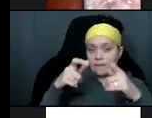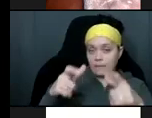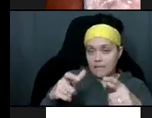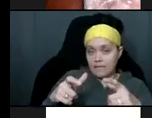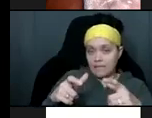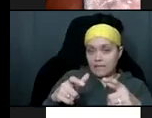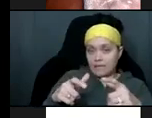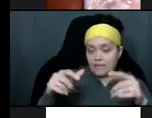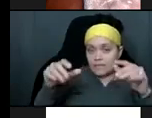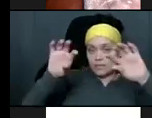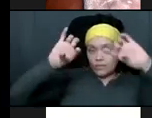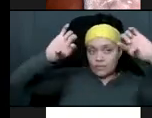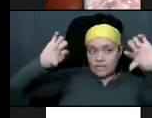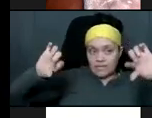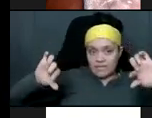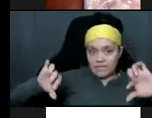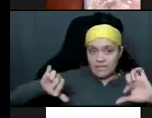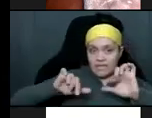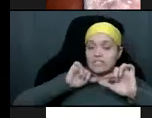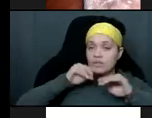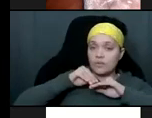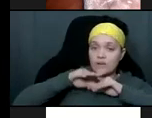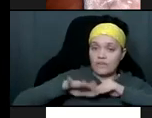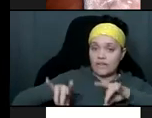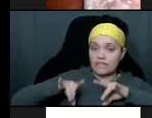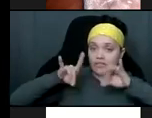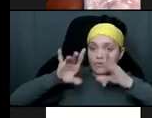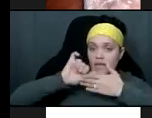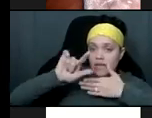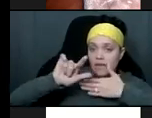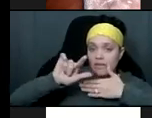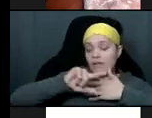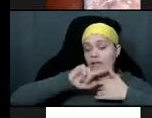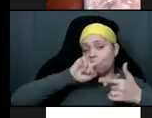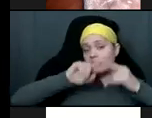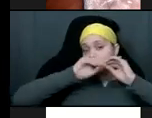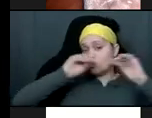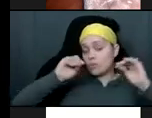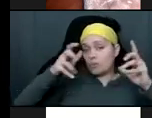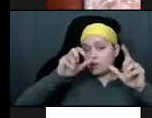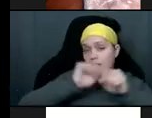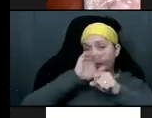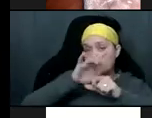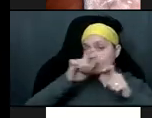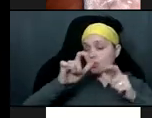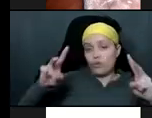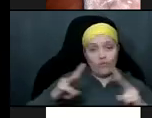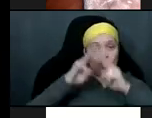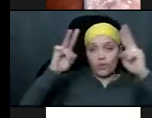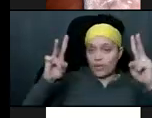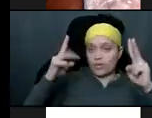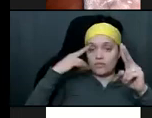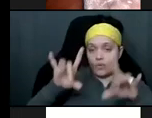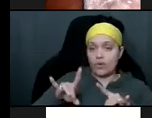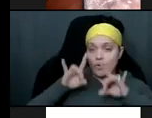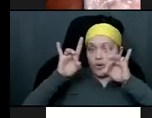the edges don't affect Australia at all, and thus no big mountains, no volcanoes for